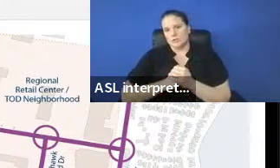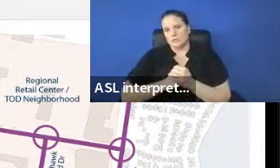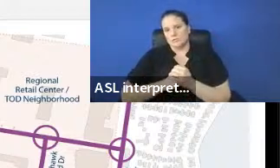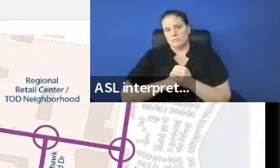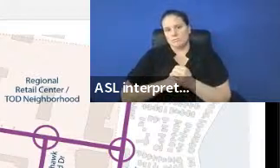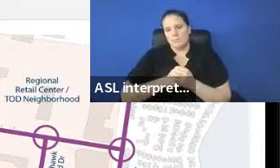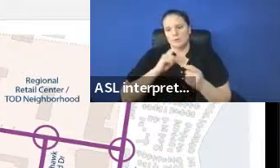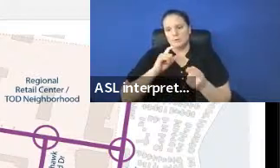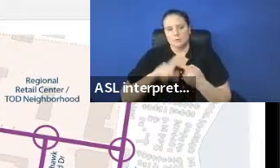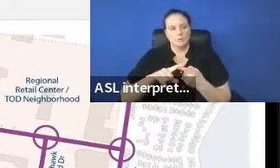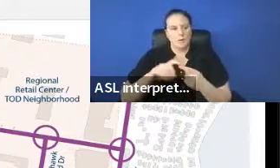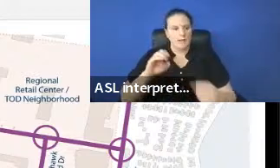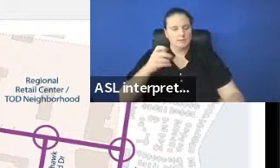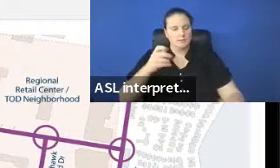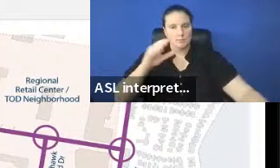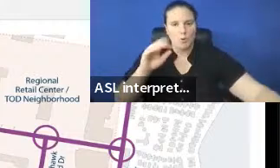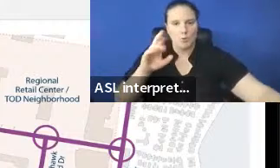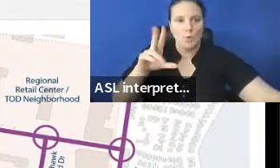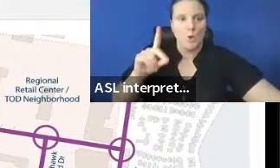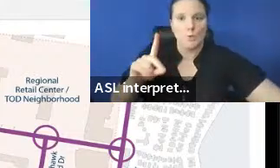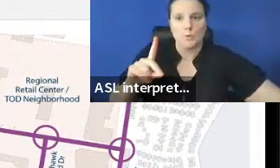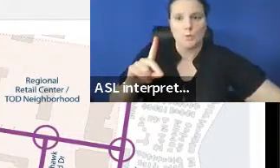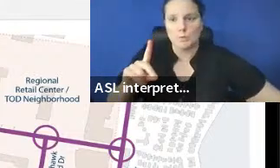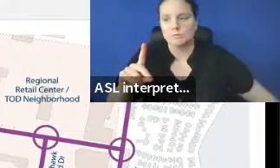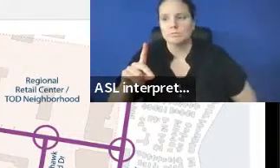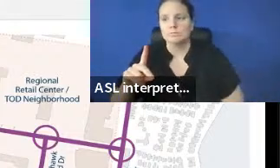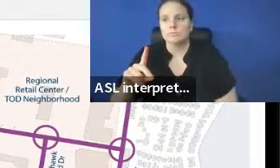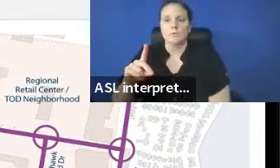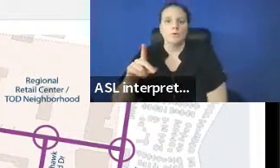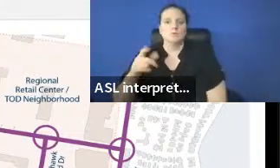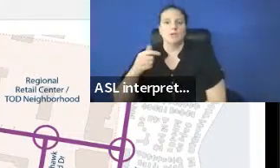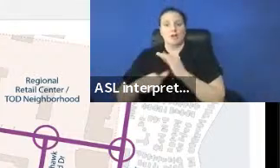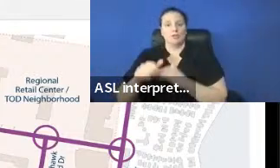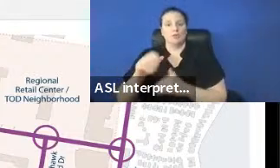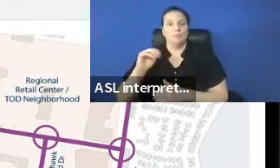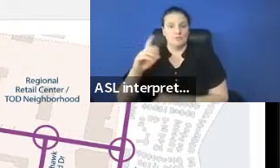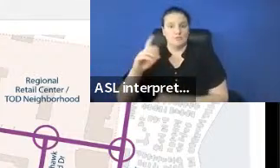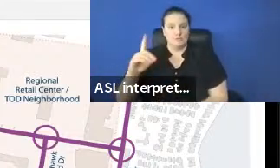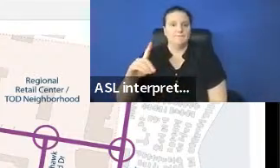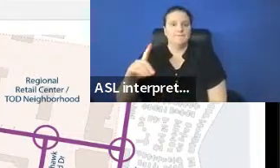to Expo Road goes underneath Marine Drive.